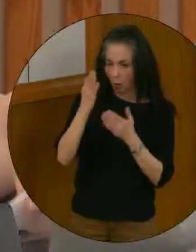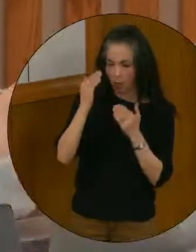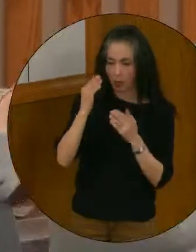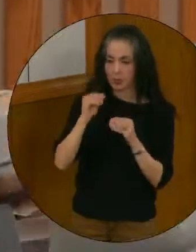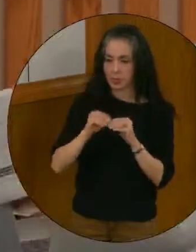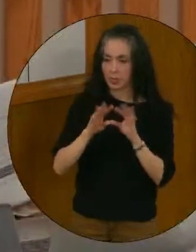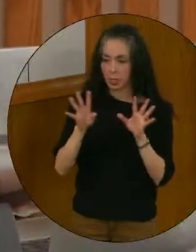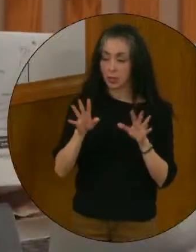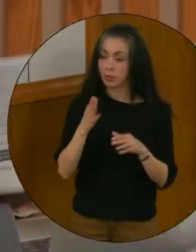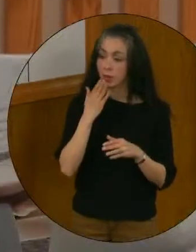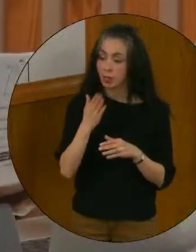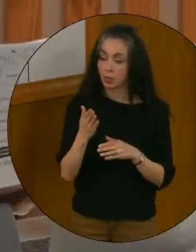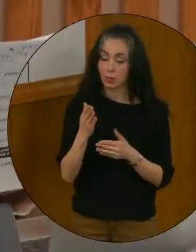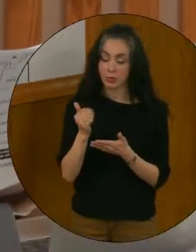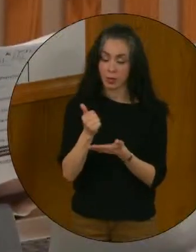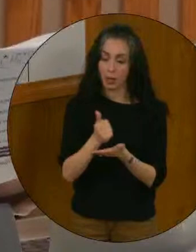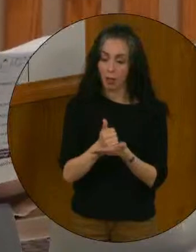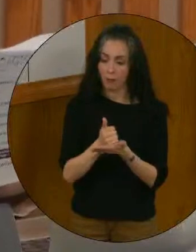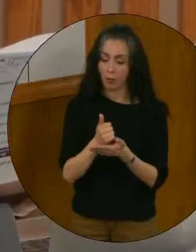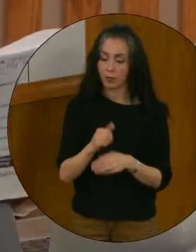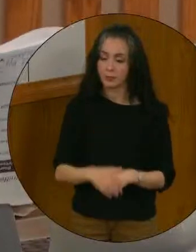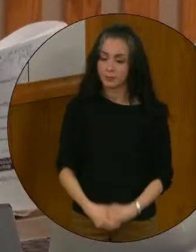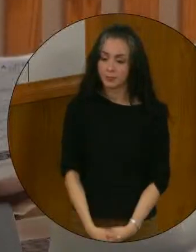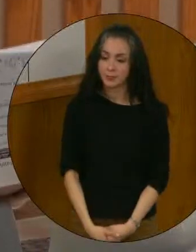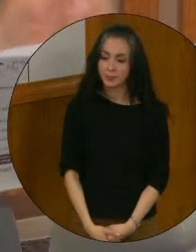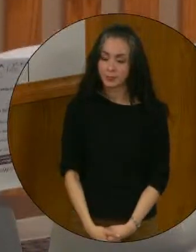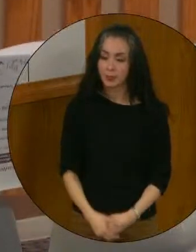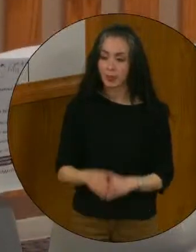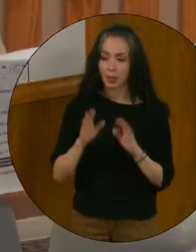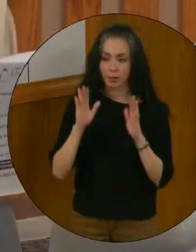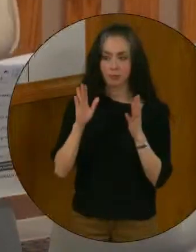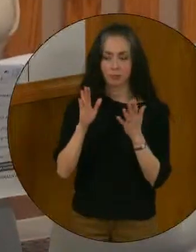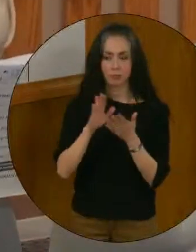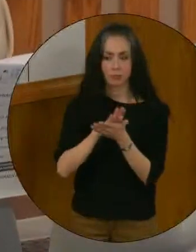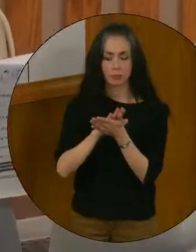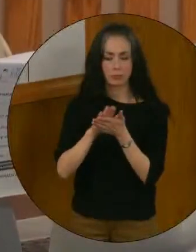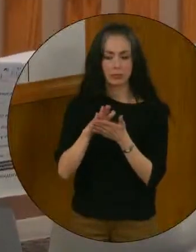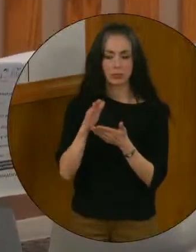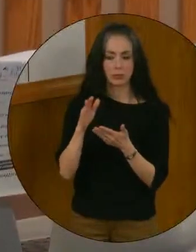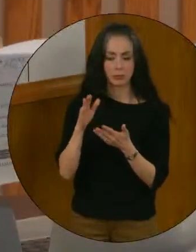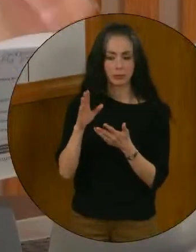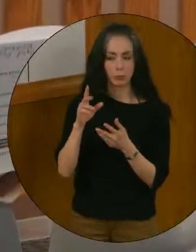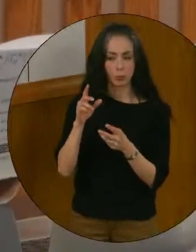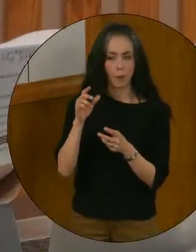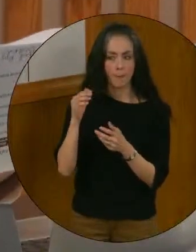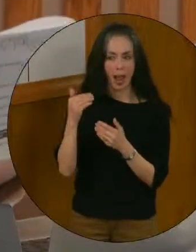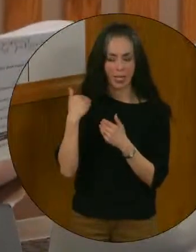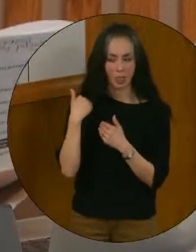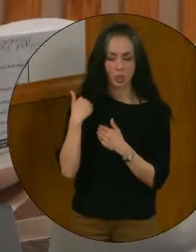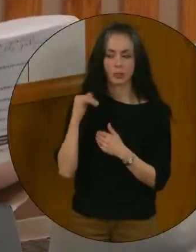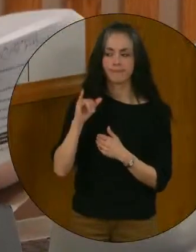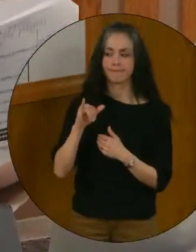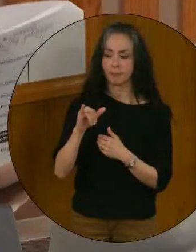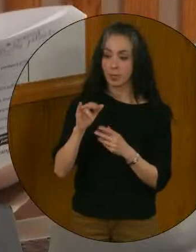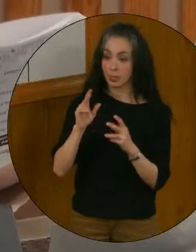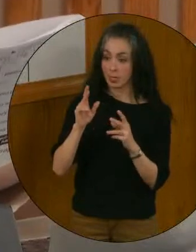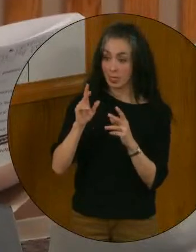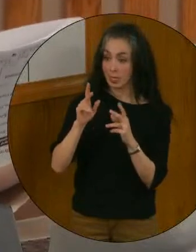Thank you. That was very helpful, and a great reminder that these individuals who serve on these